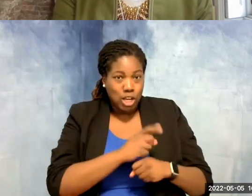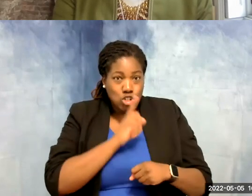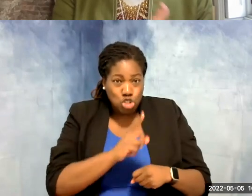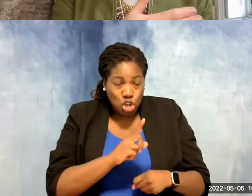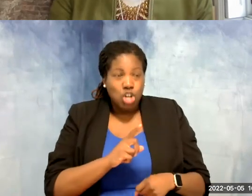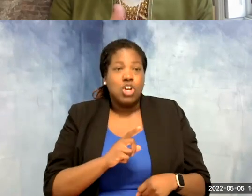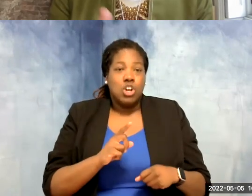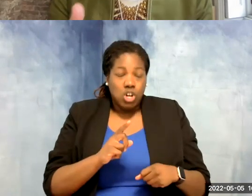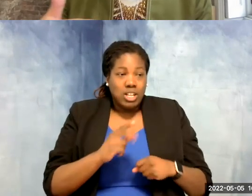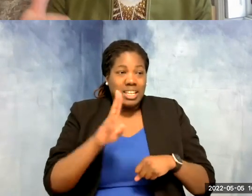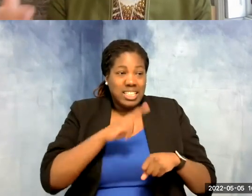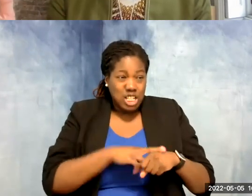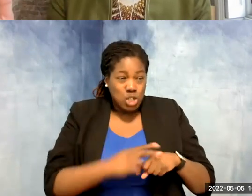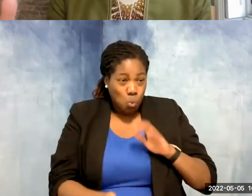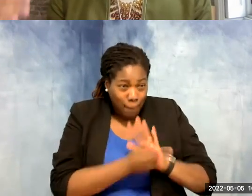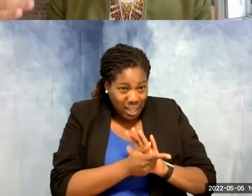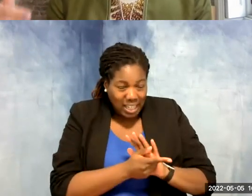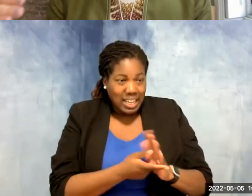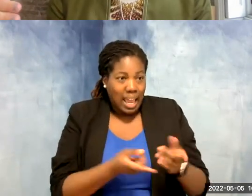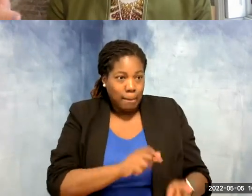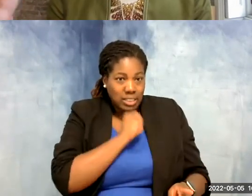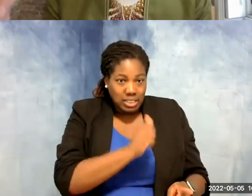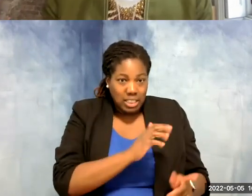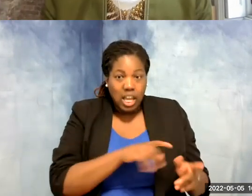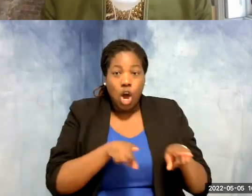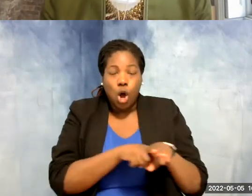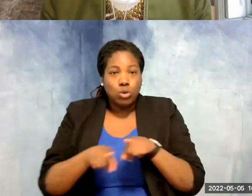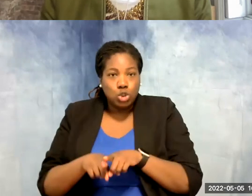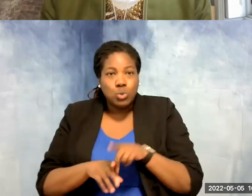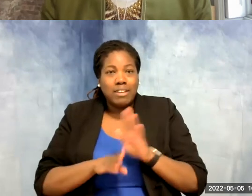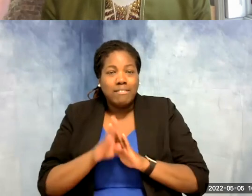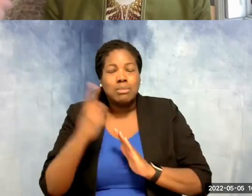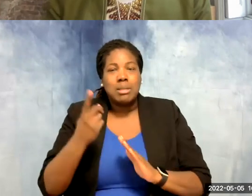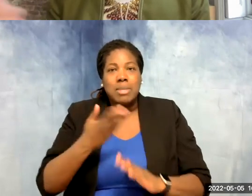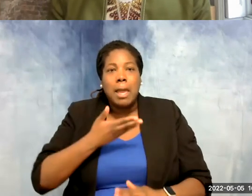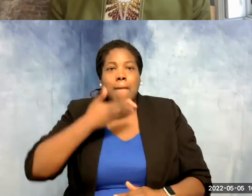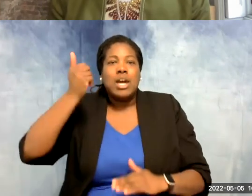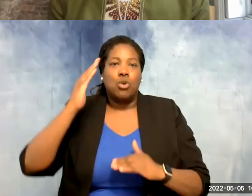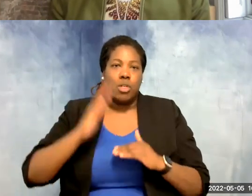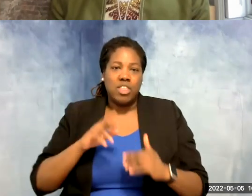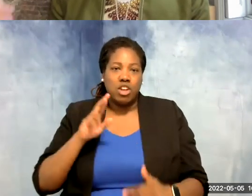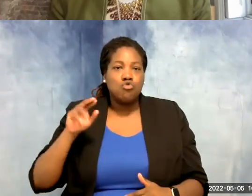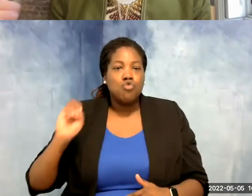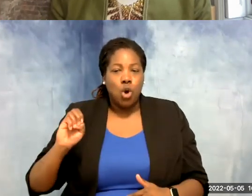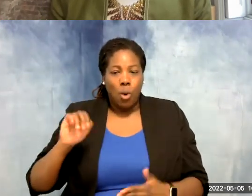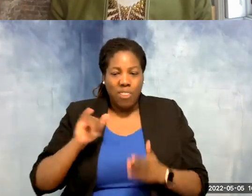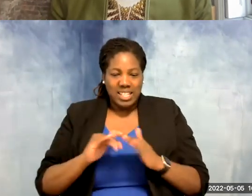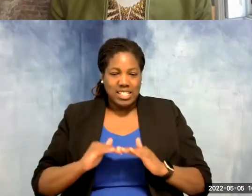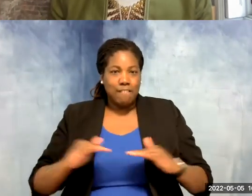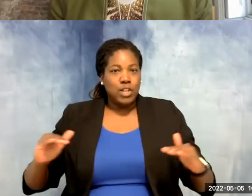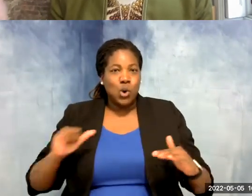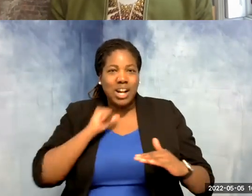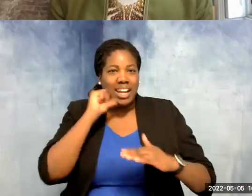is overturned, but then also to build back to something even better than Roe. Roe was always the floor. It's not the